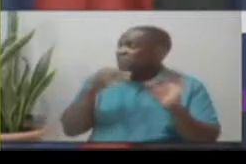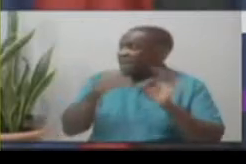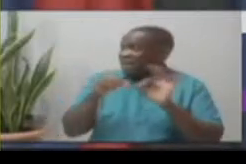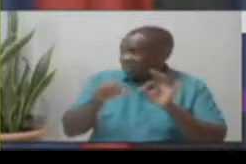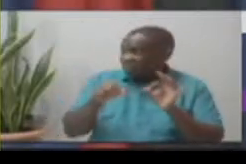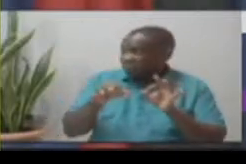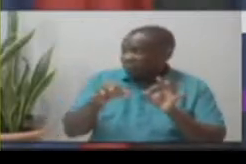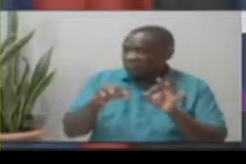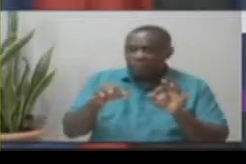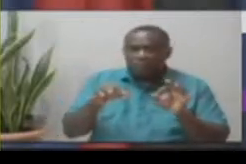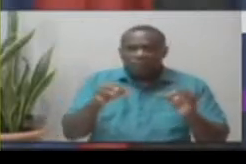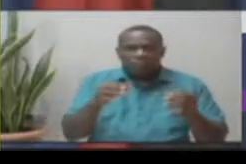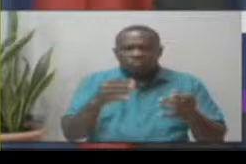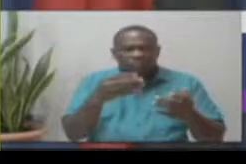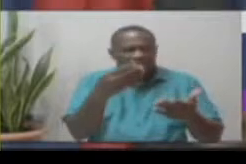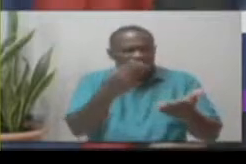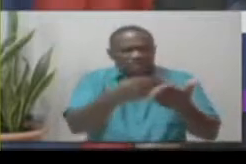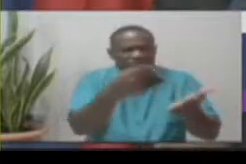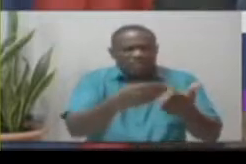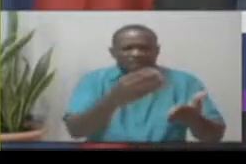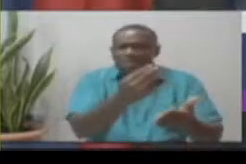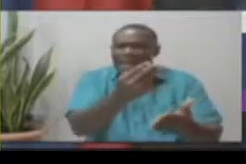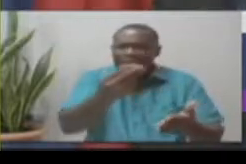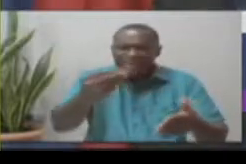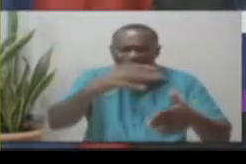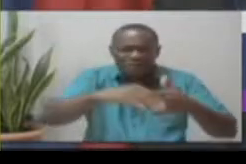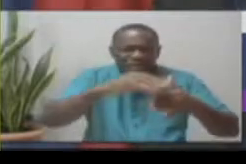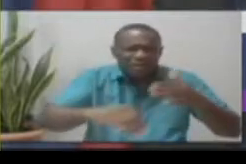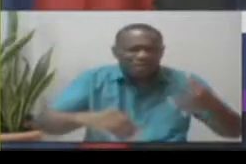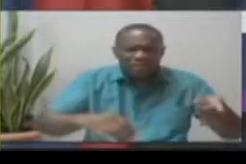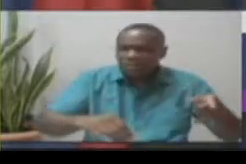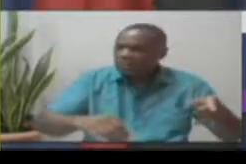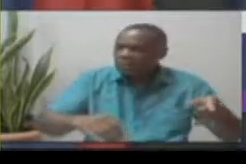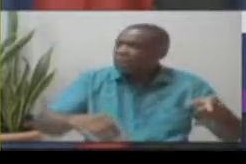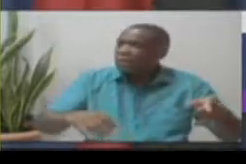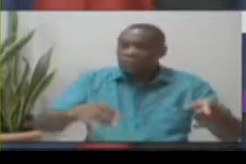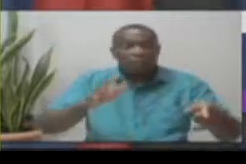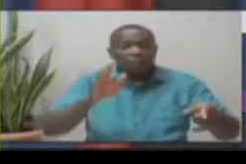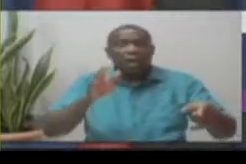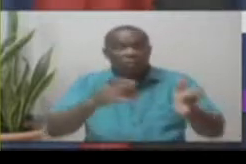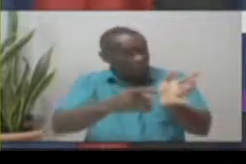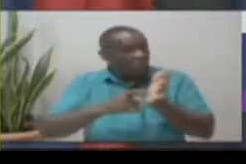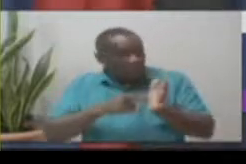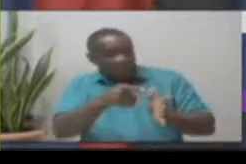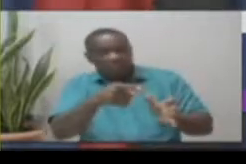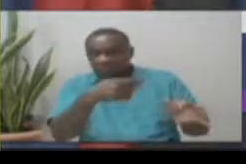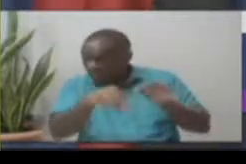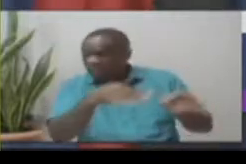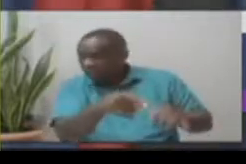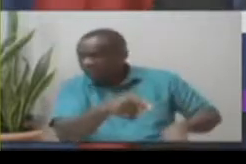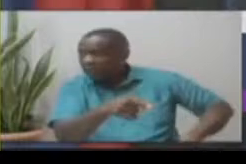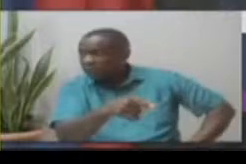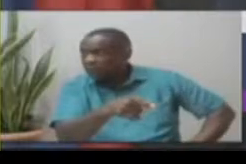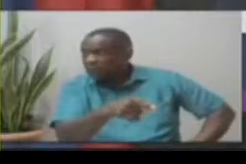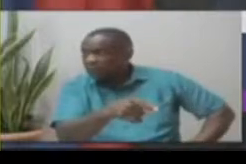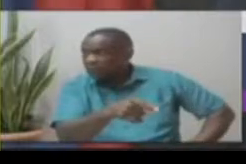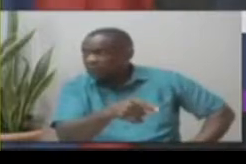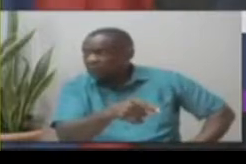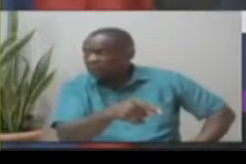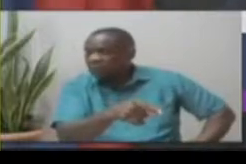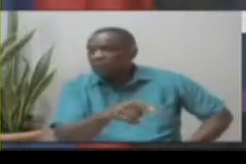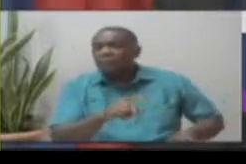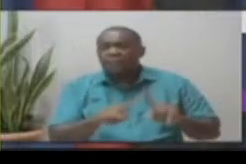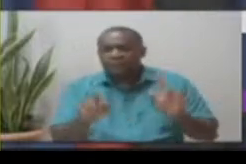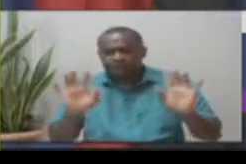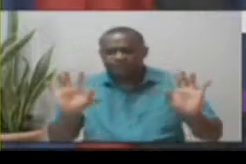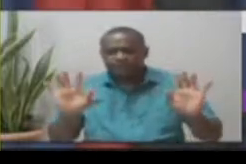would want to know that. But it was the PNM, you would want to know that. You see? But let us just say for a